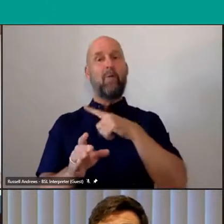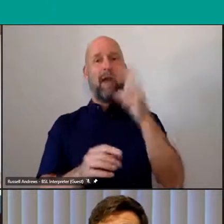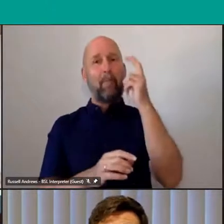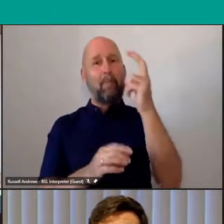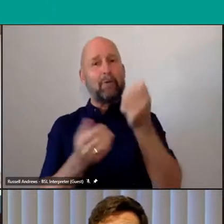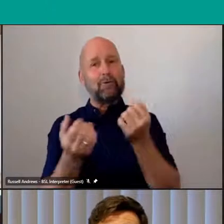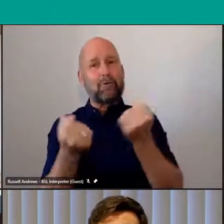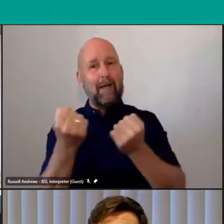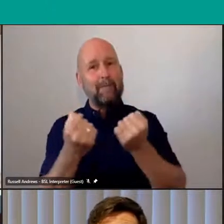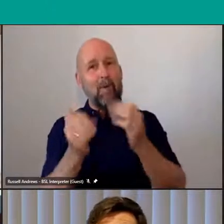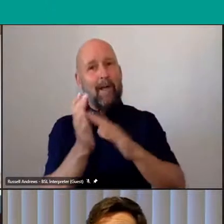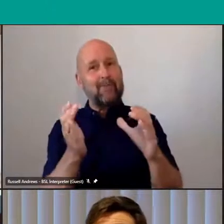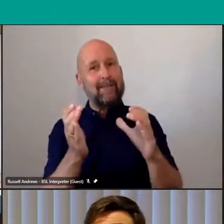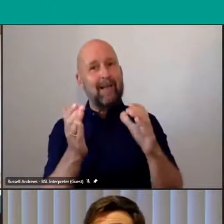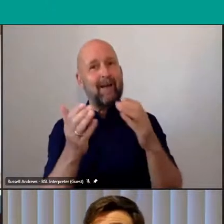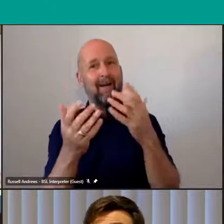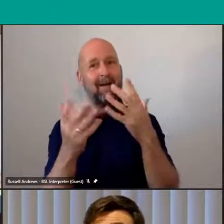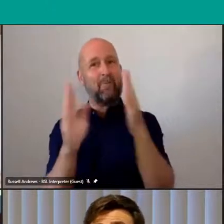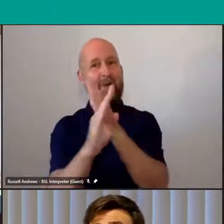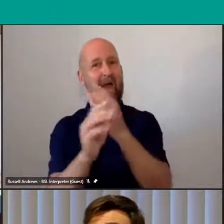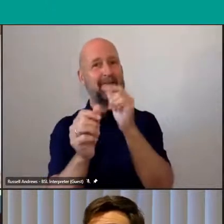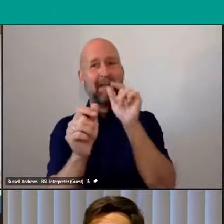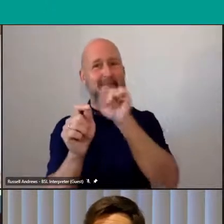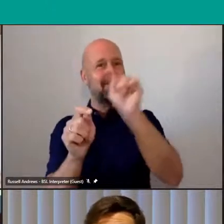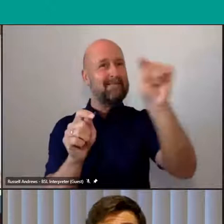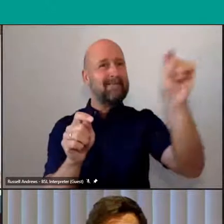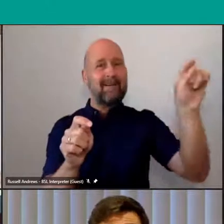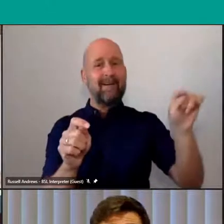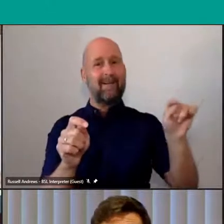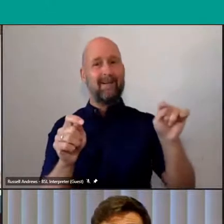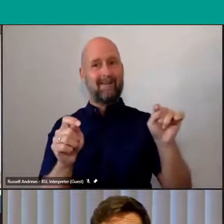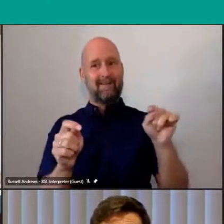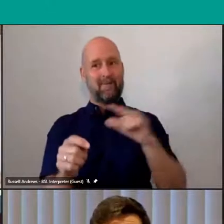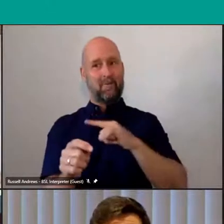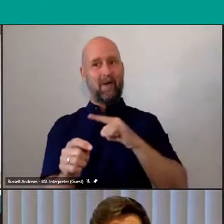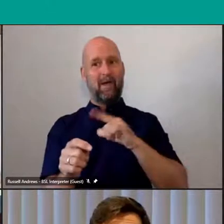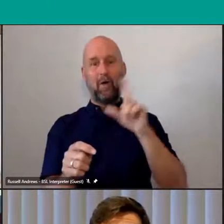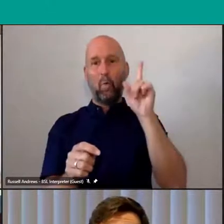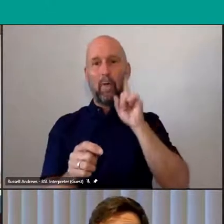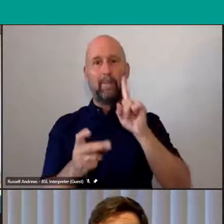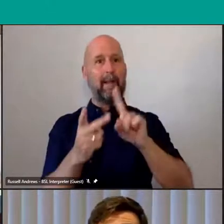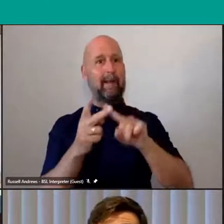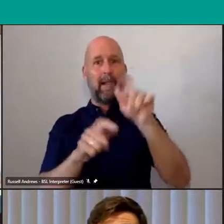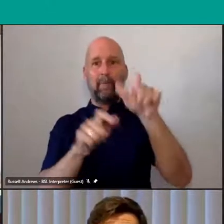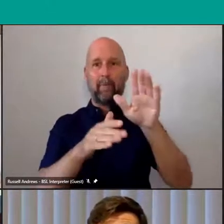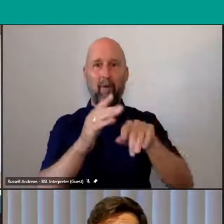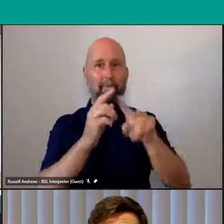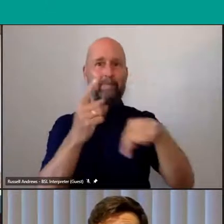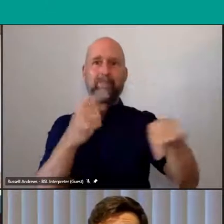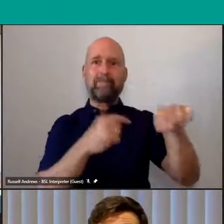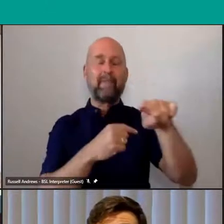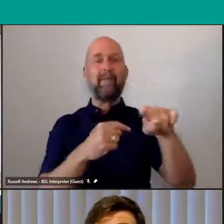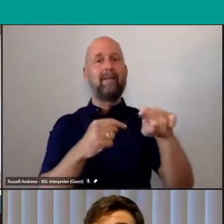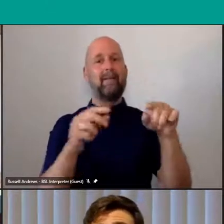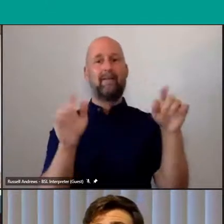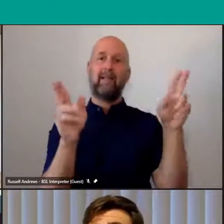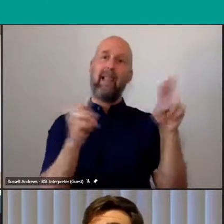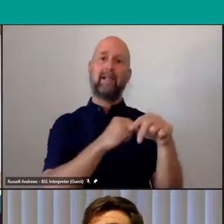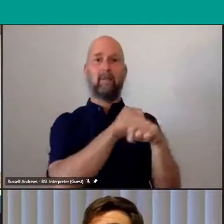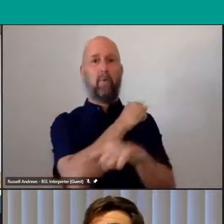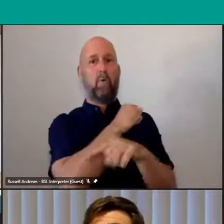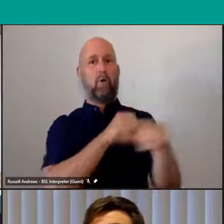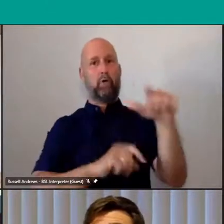transport in Greater Manchester, which, as we know, is predominantly used by women and people from less affluent